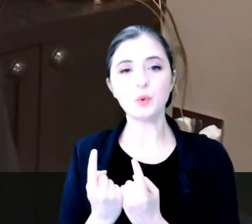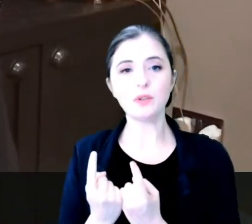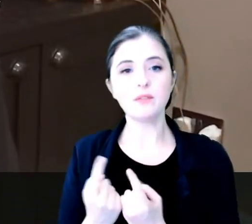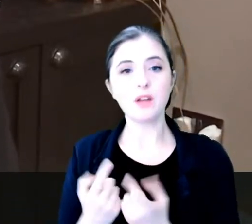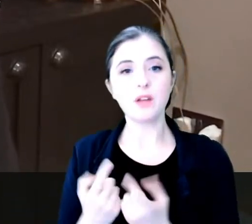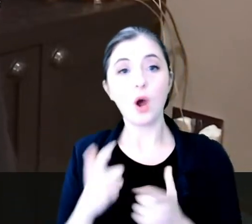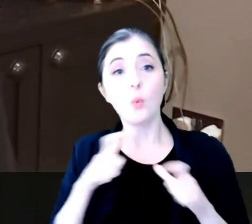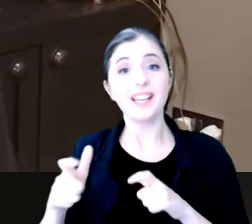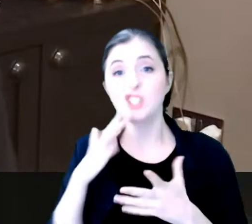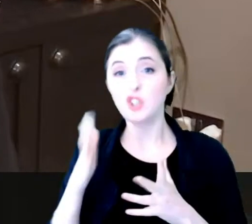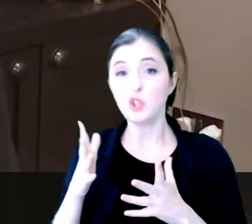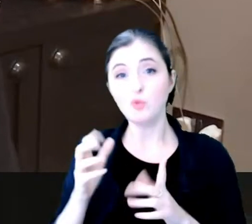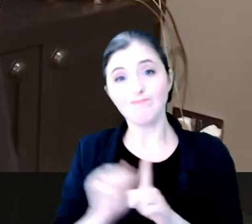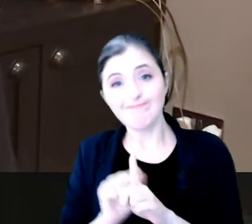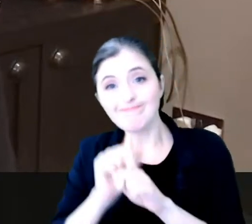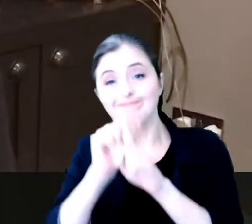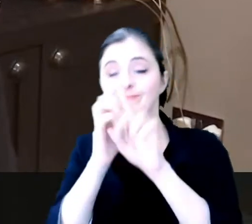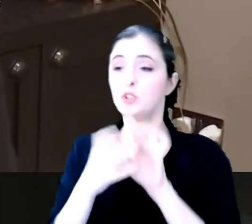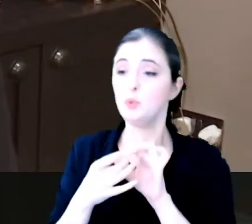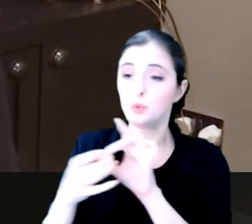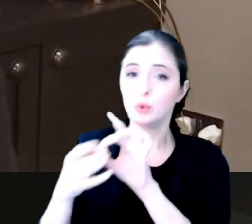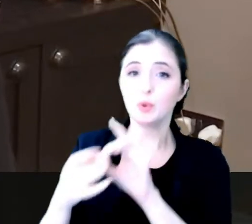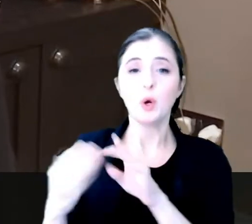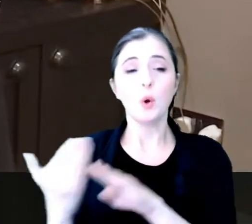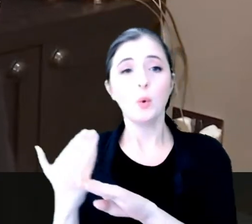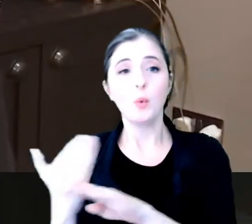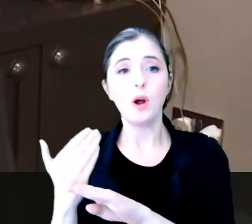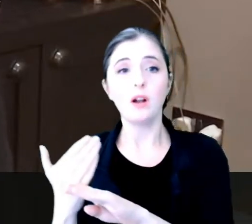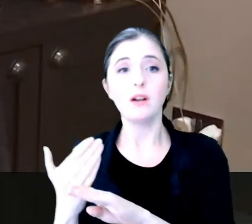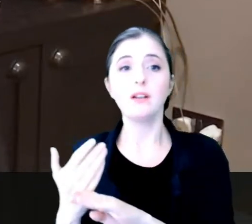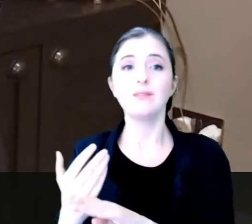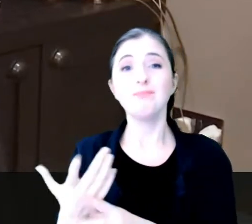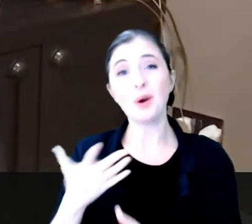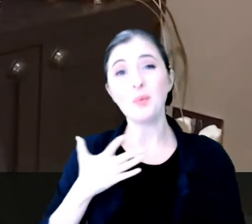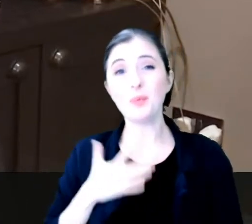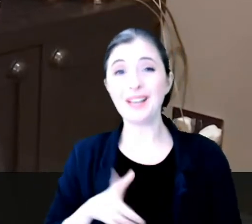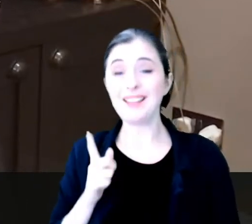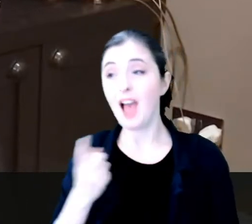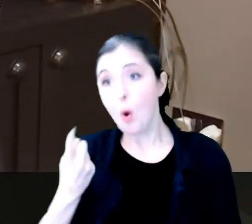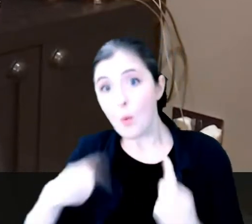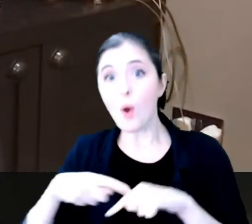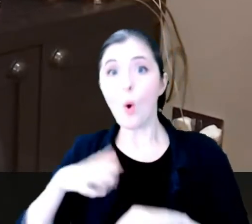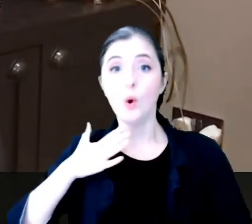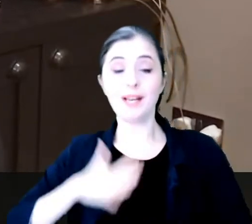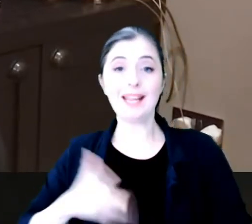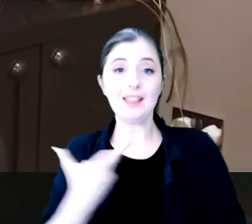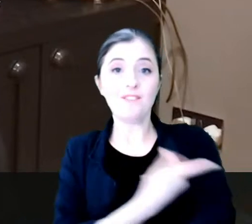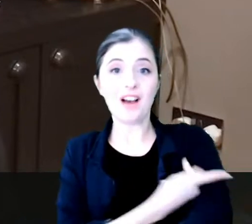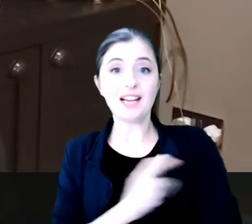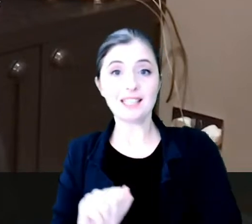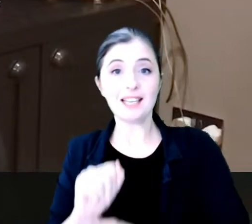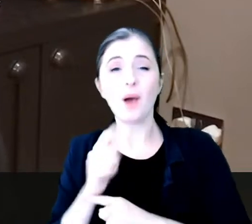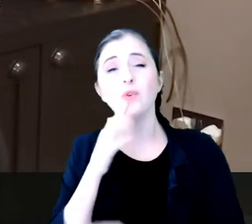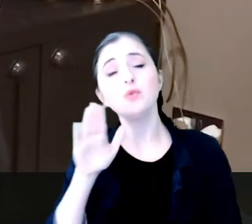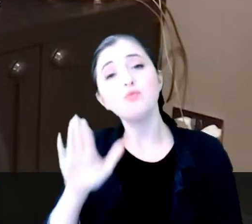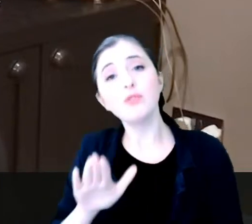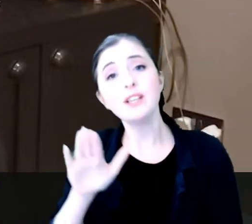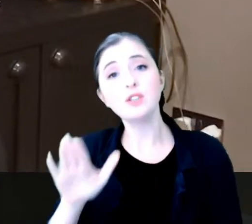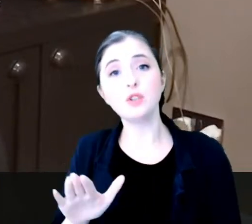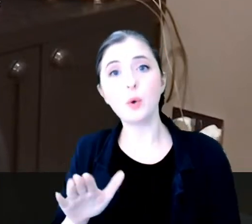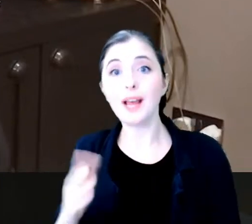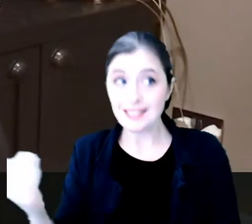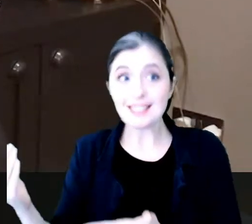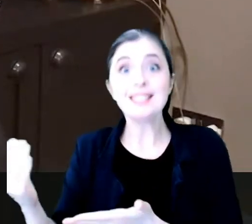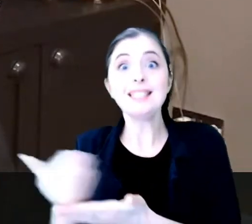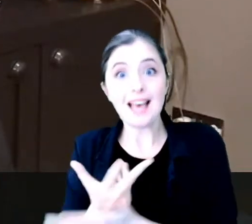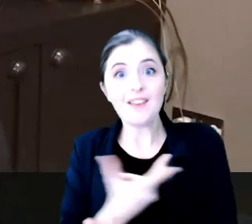work. But we can't. This is the only way out. We all need to take the vaccine up, and I want to reassure people that it's a safe vaccine. It's well